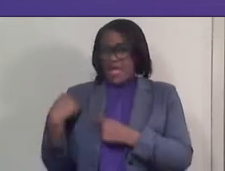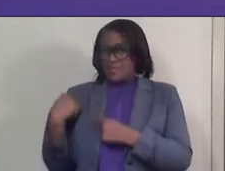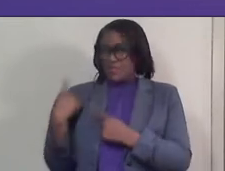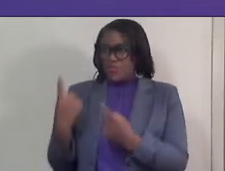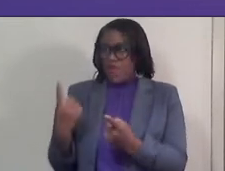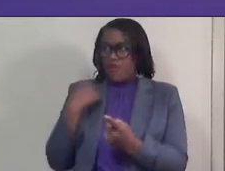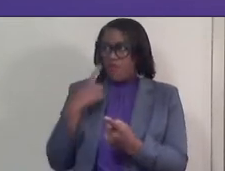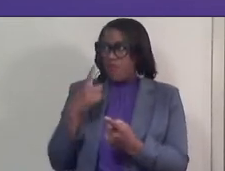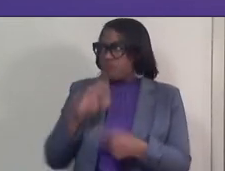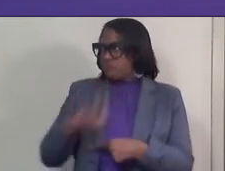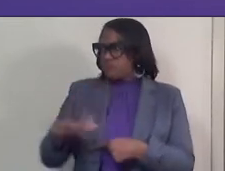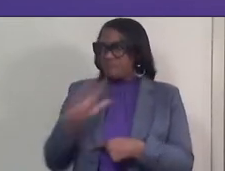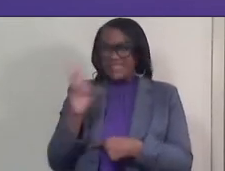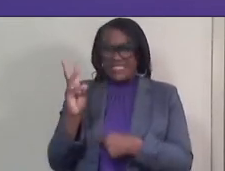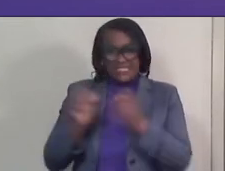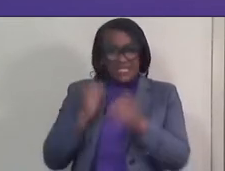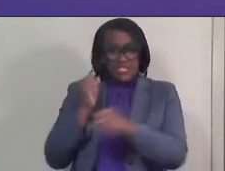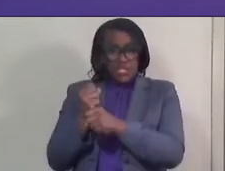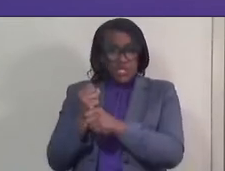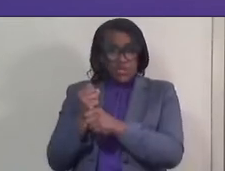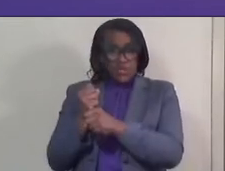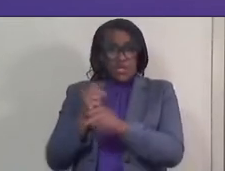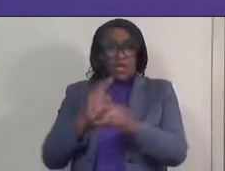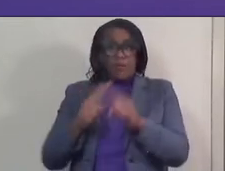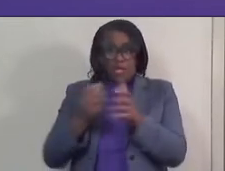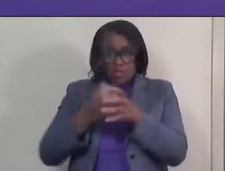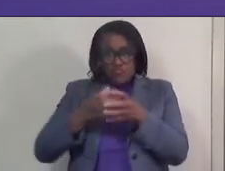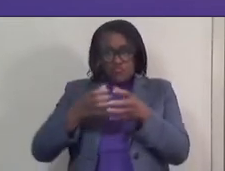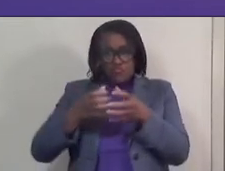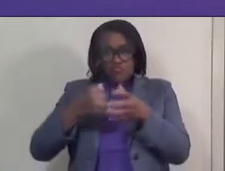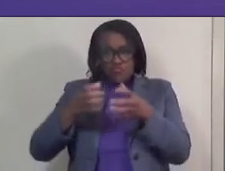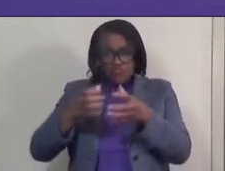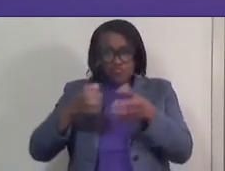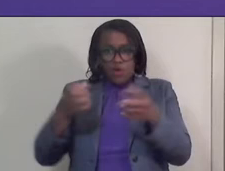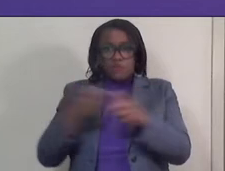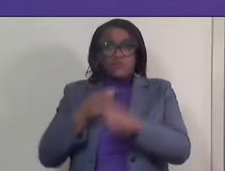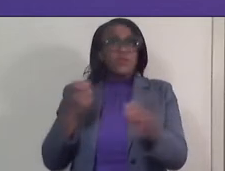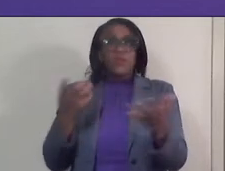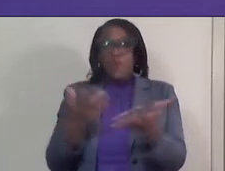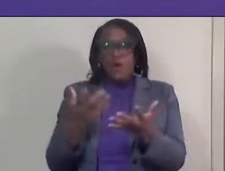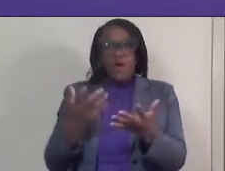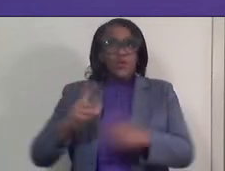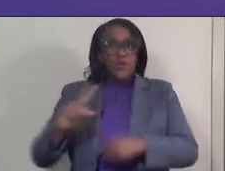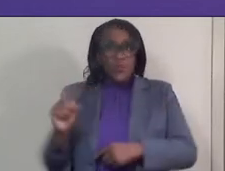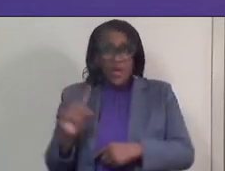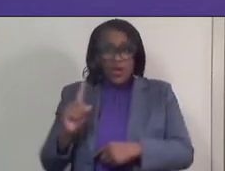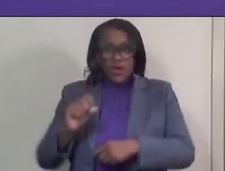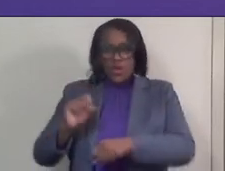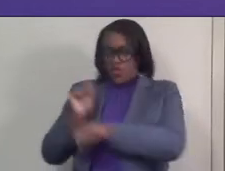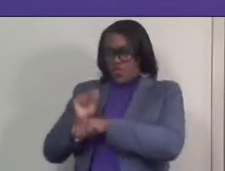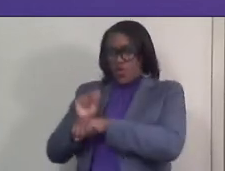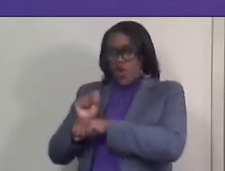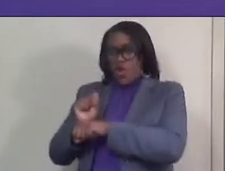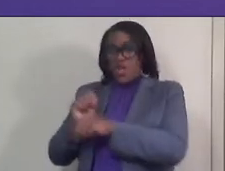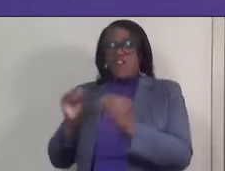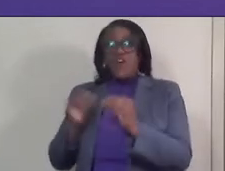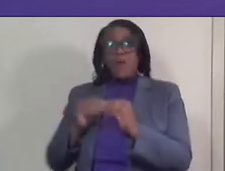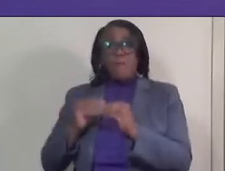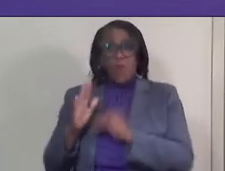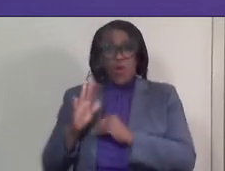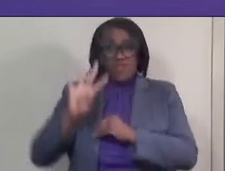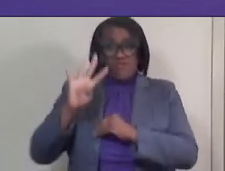about 6 years, but it grows out of the work of more than four decades of